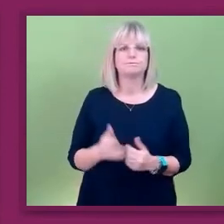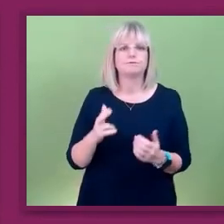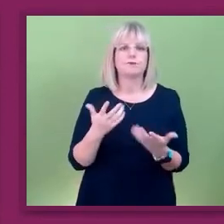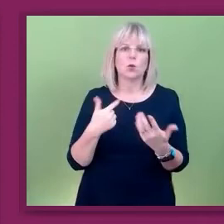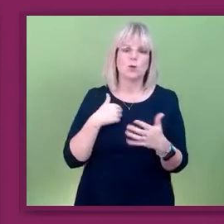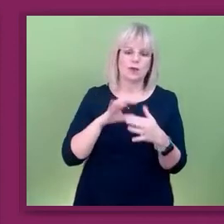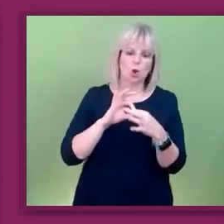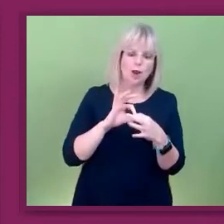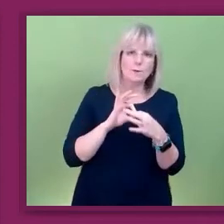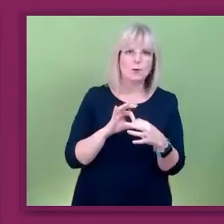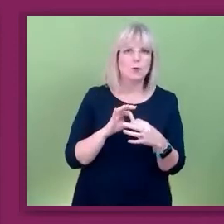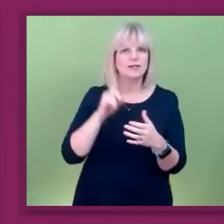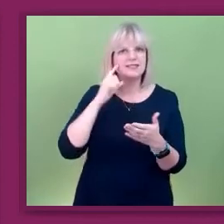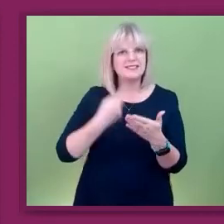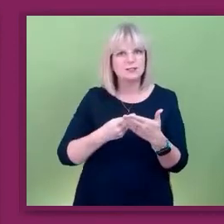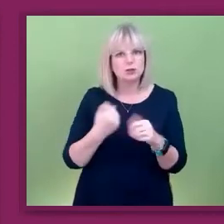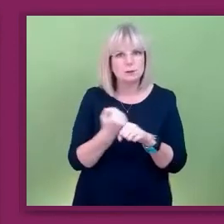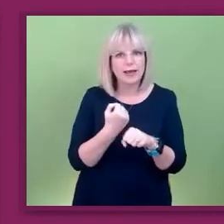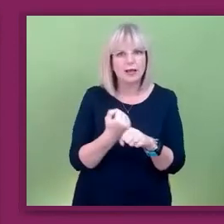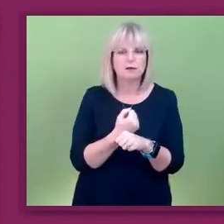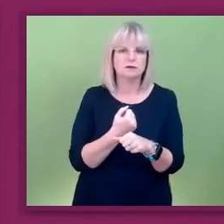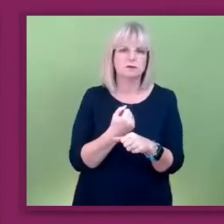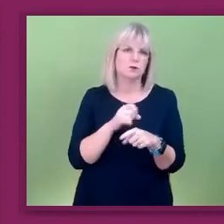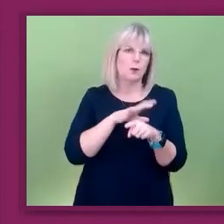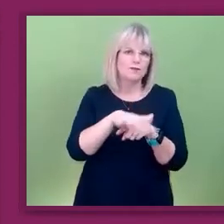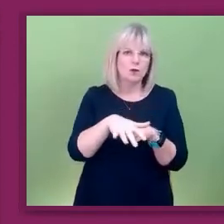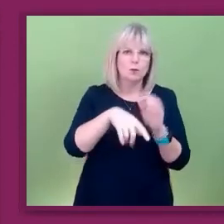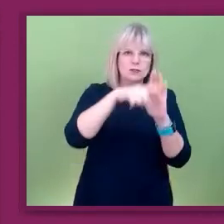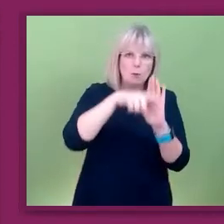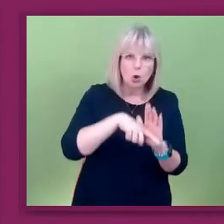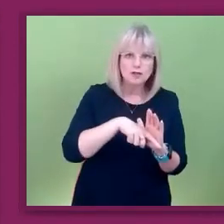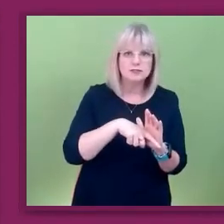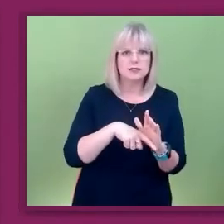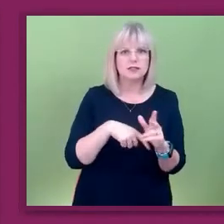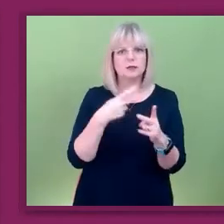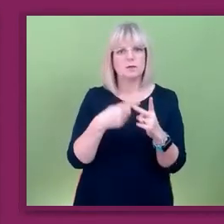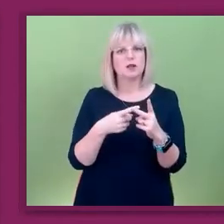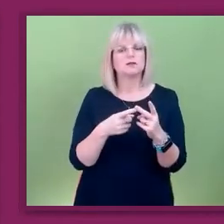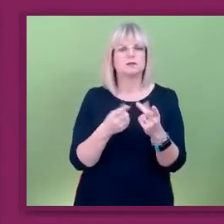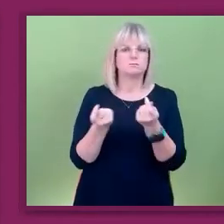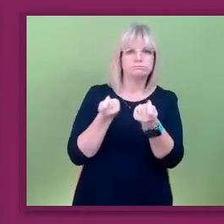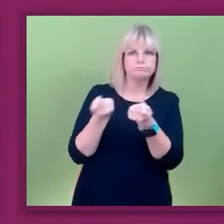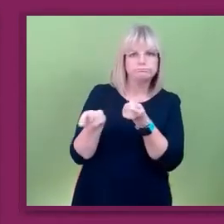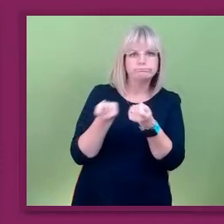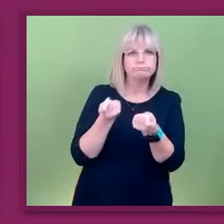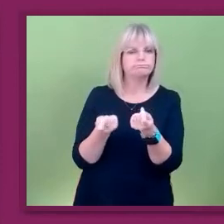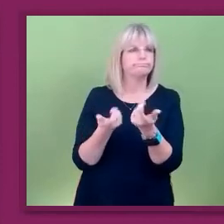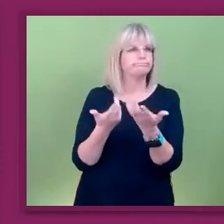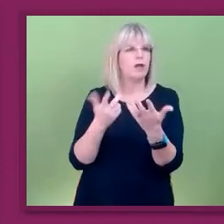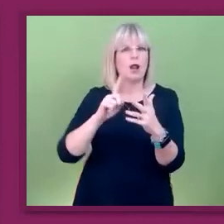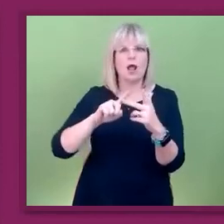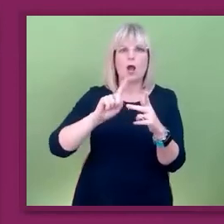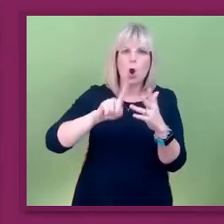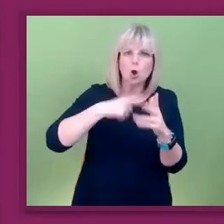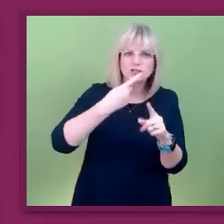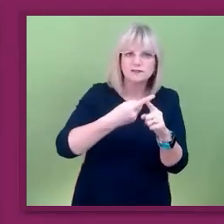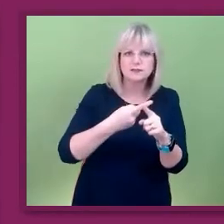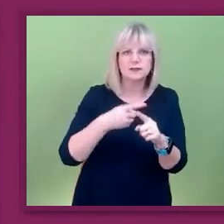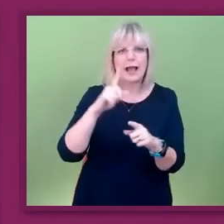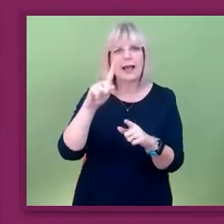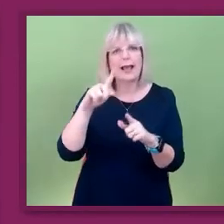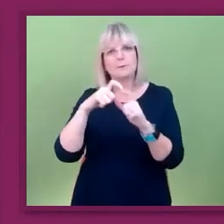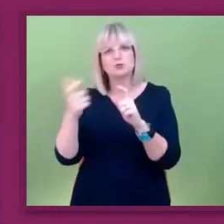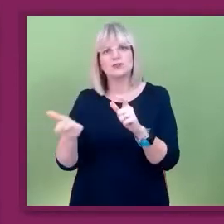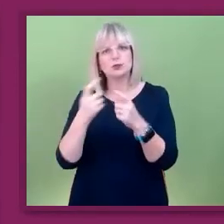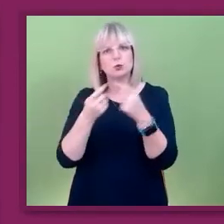to influence policy, and we co-produce the national research such as Oxford and Cambridge University to improve Black